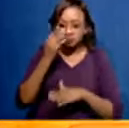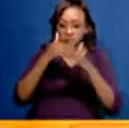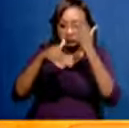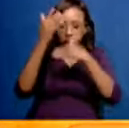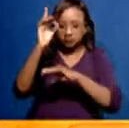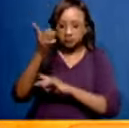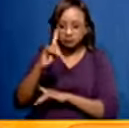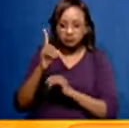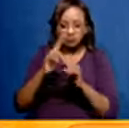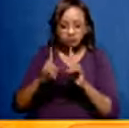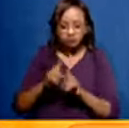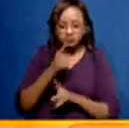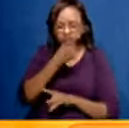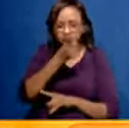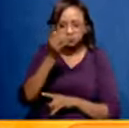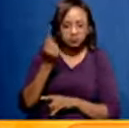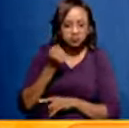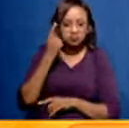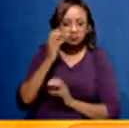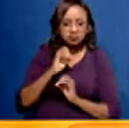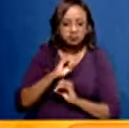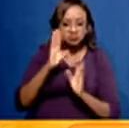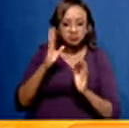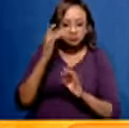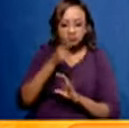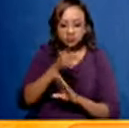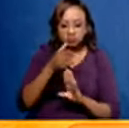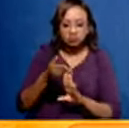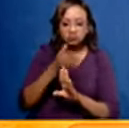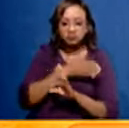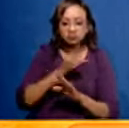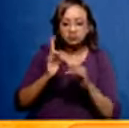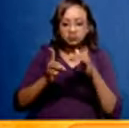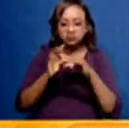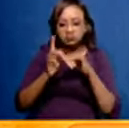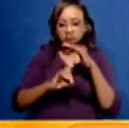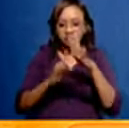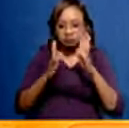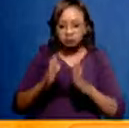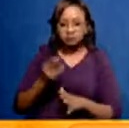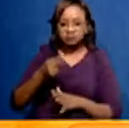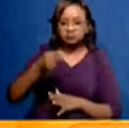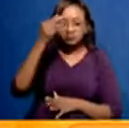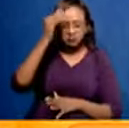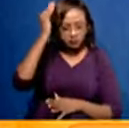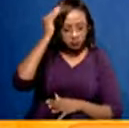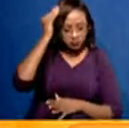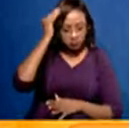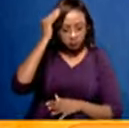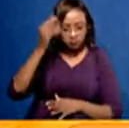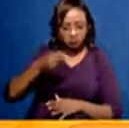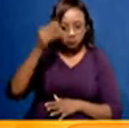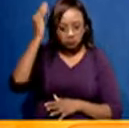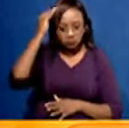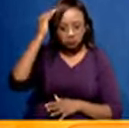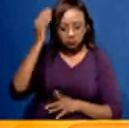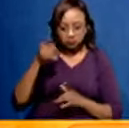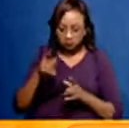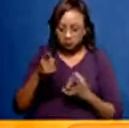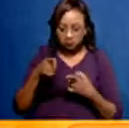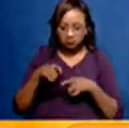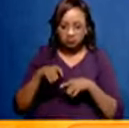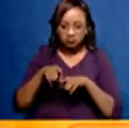also understands, as a former minister of higher education, that higher education and development go hand in